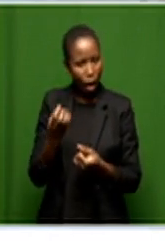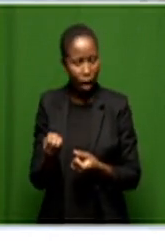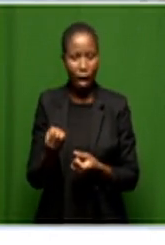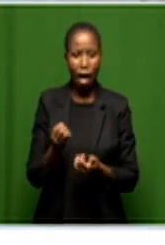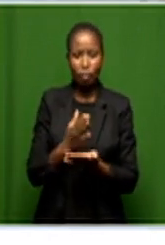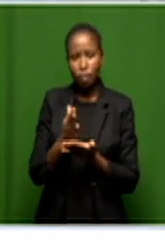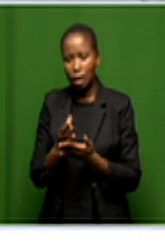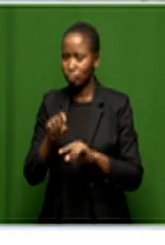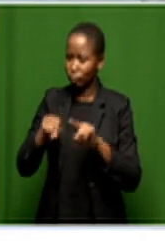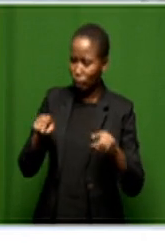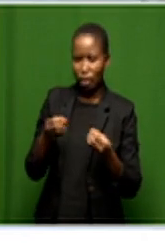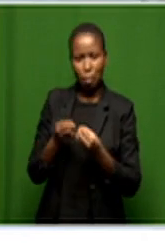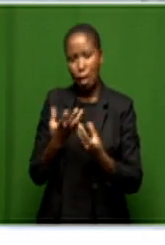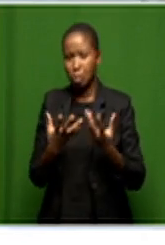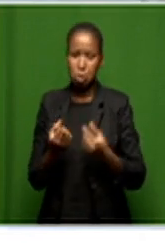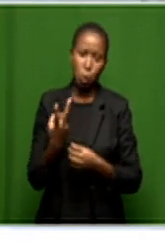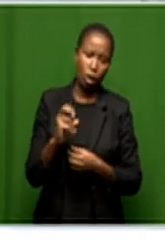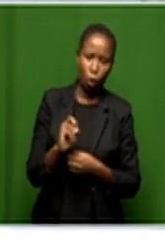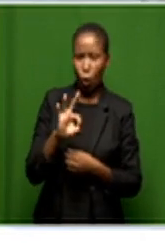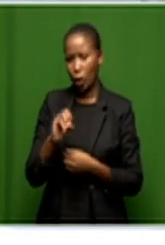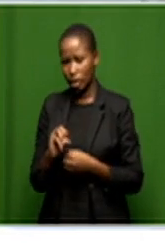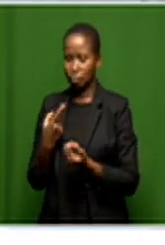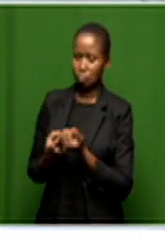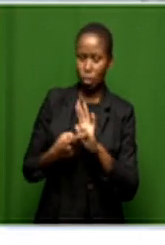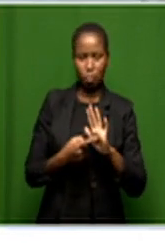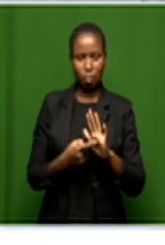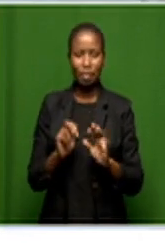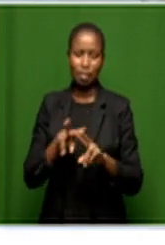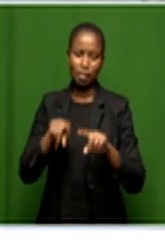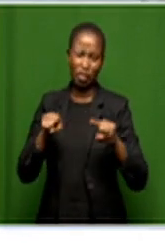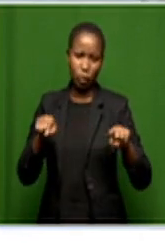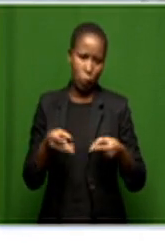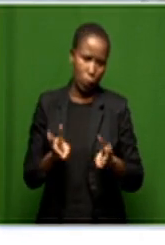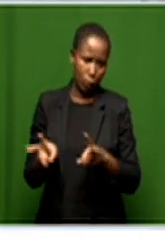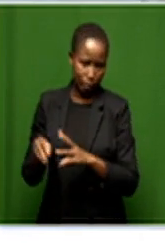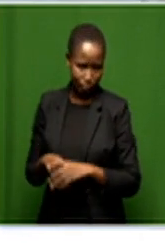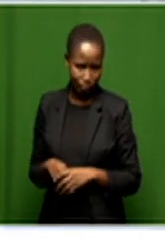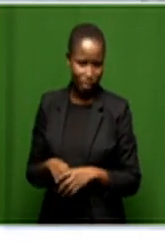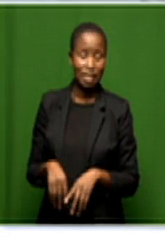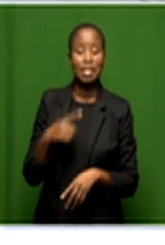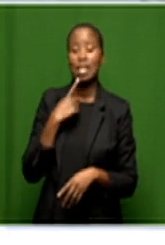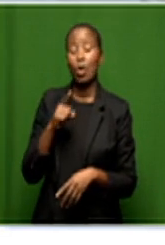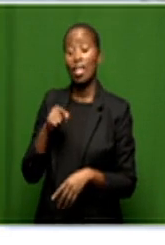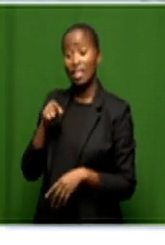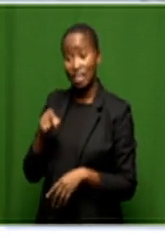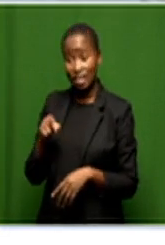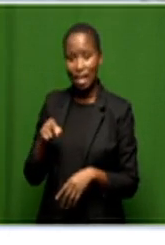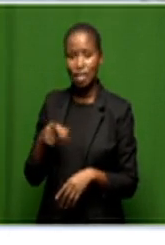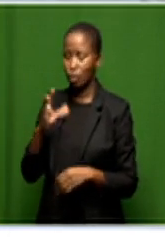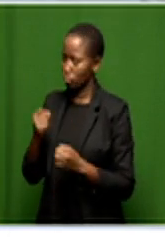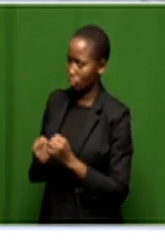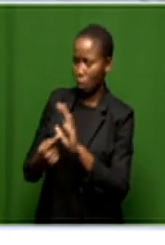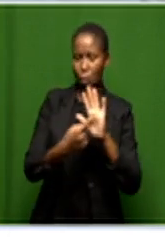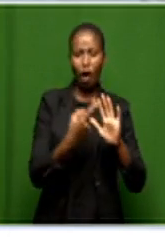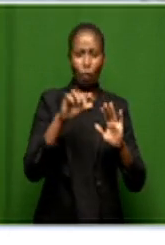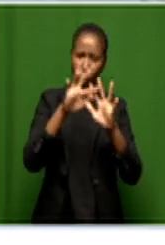of things, 20, 30 of them, and explore them differently. And I think, as Siya had said, this is a springboard, to the rest of the world.